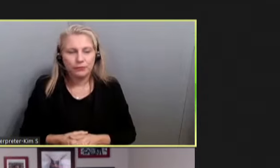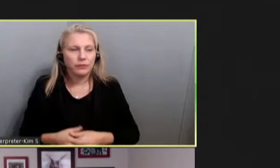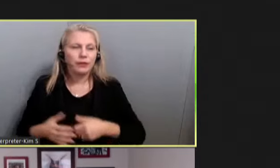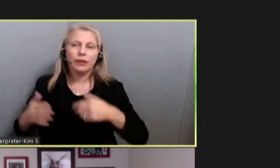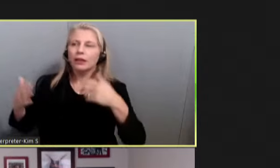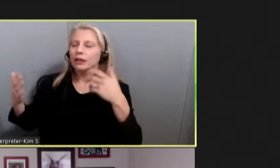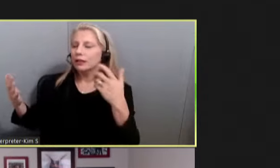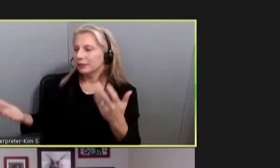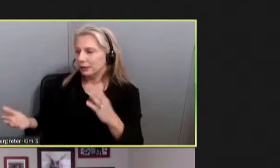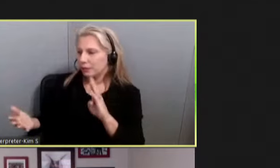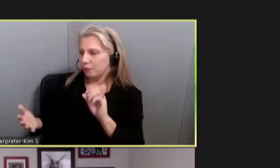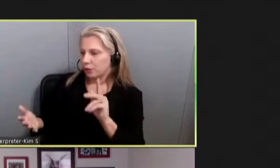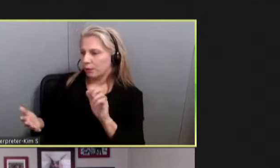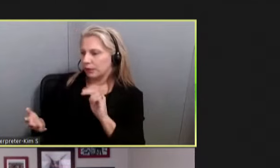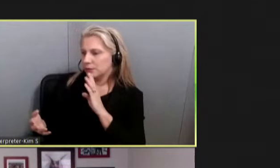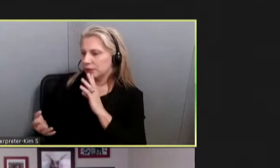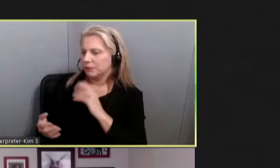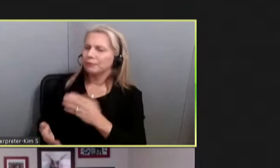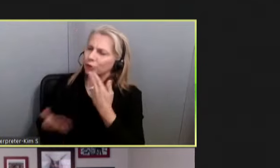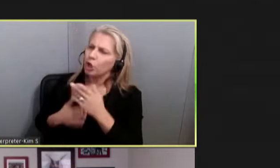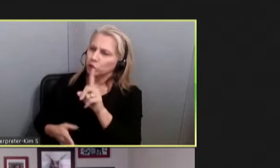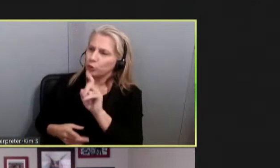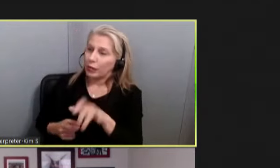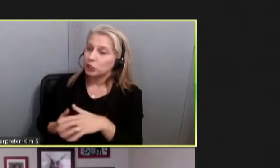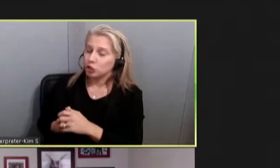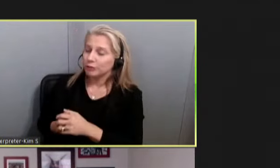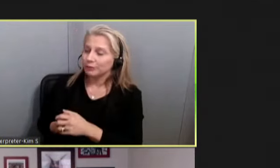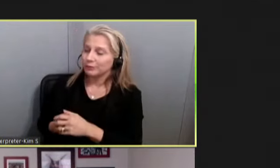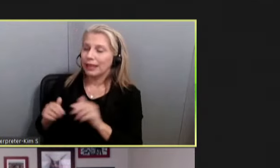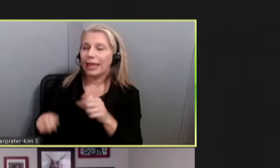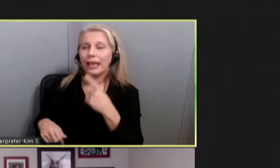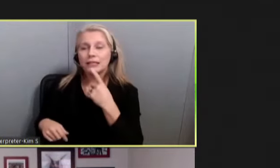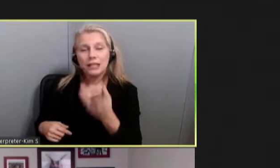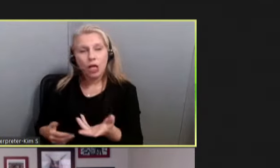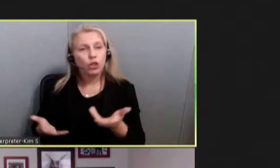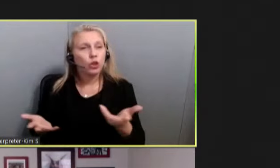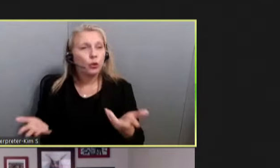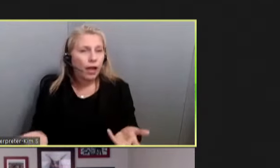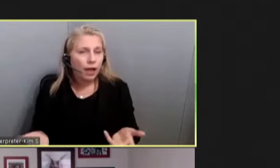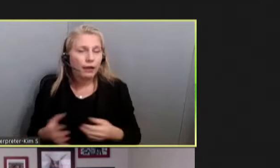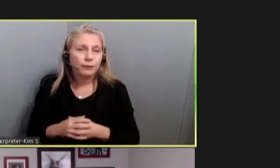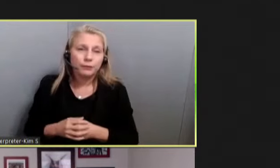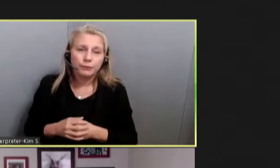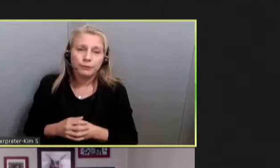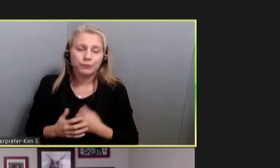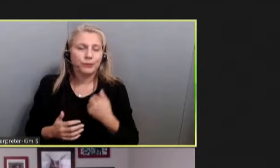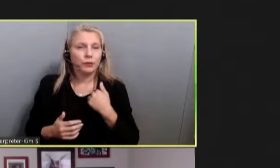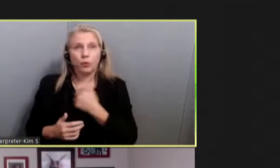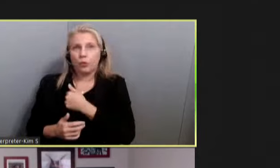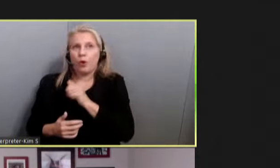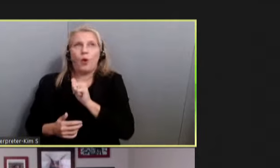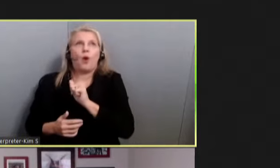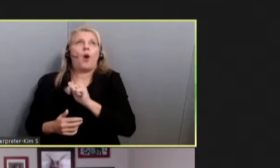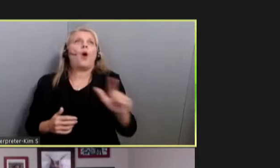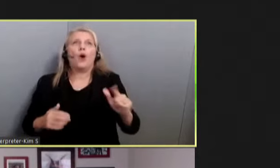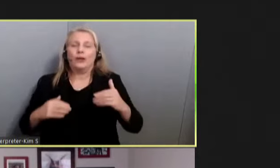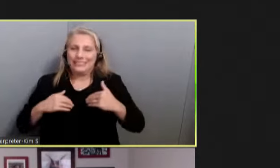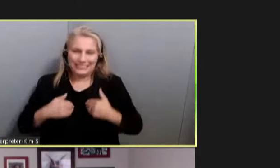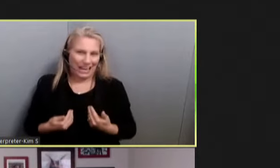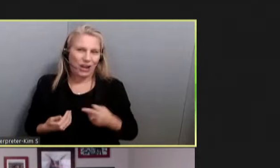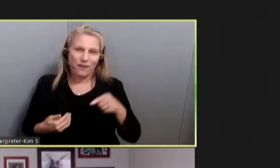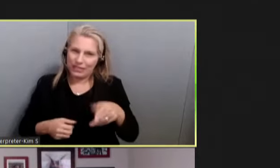That's a really good question. I can tell you that we're all tired of